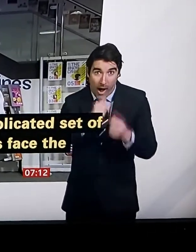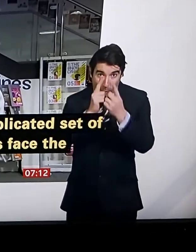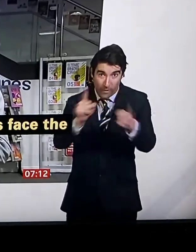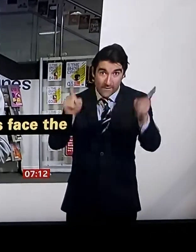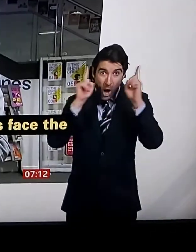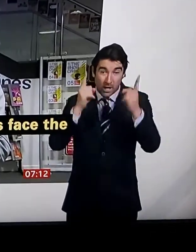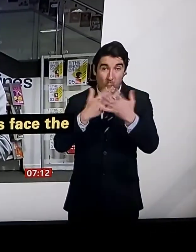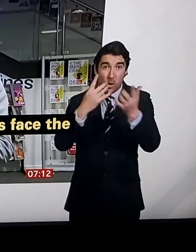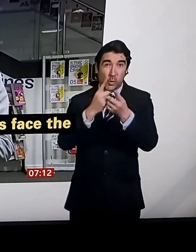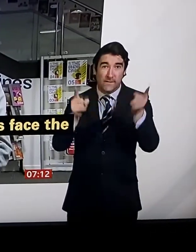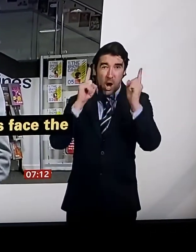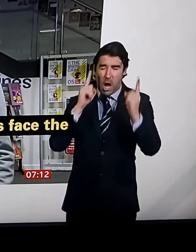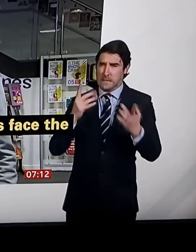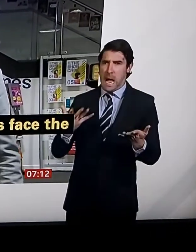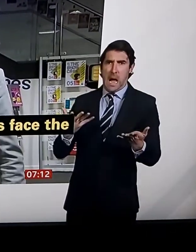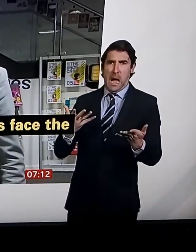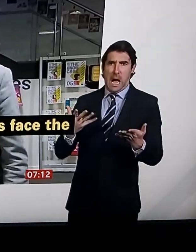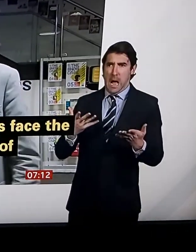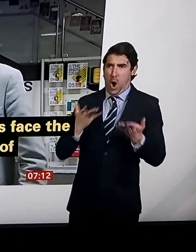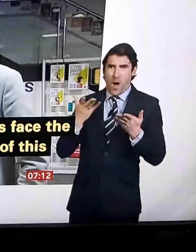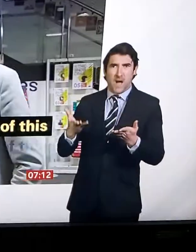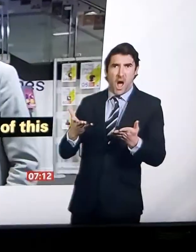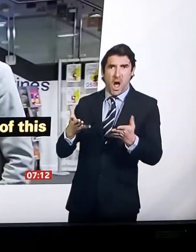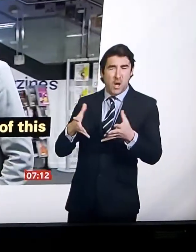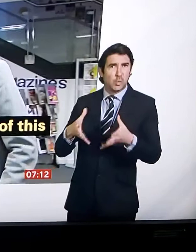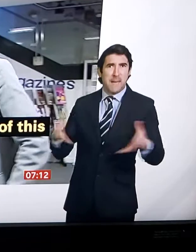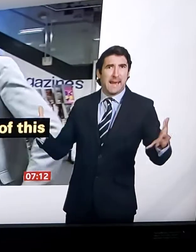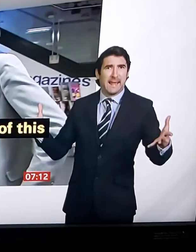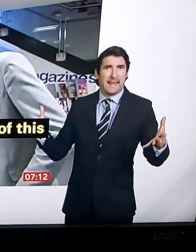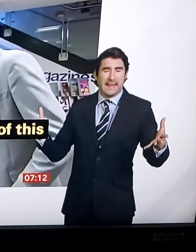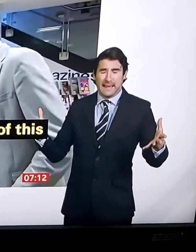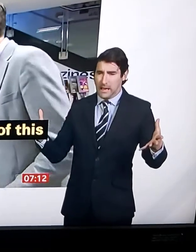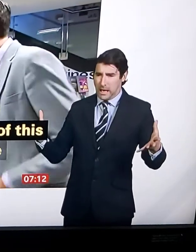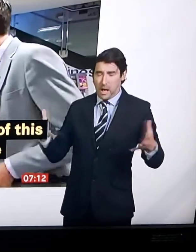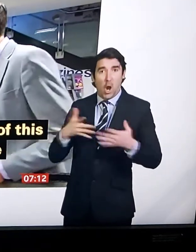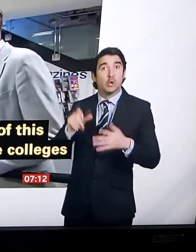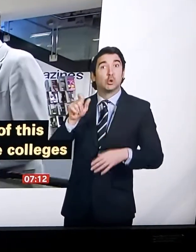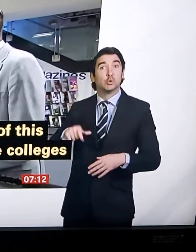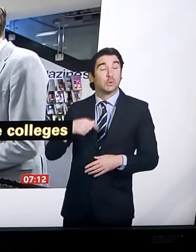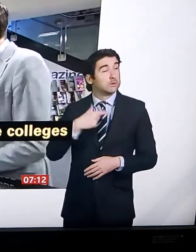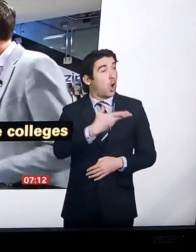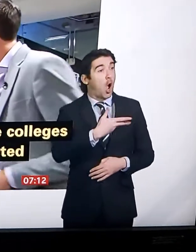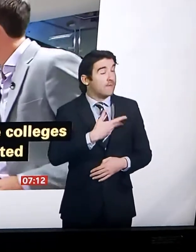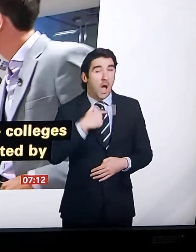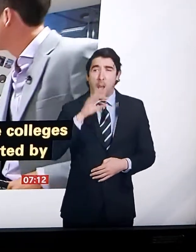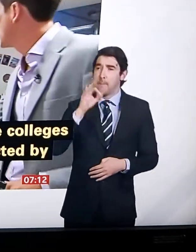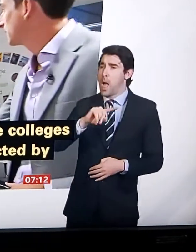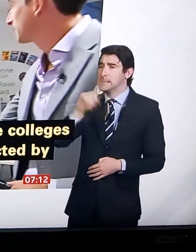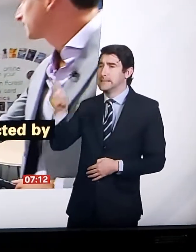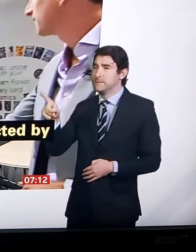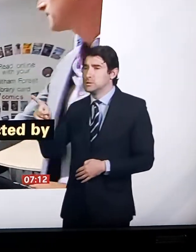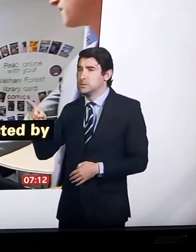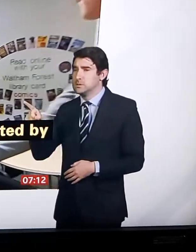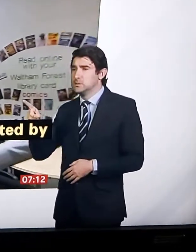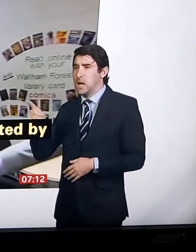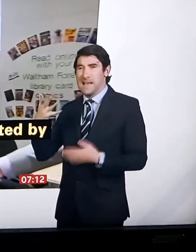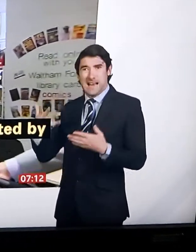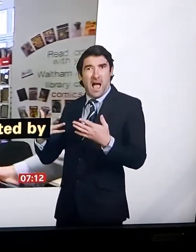that was disproportionately affected by the results last week. Gill is the principal here. How badly were your students affected, Gill? Really badly.